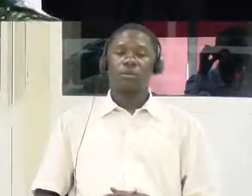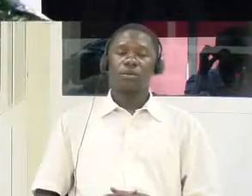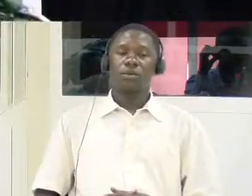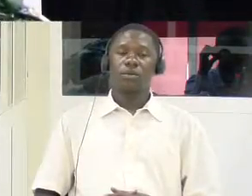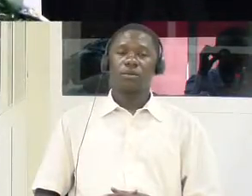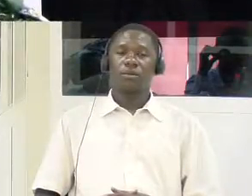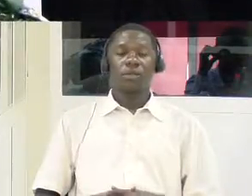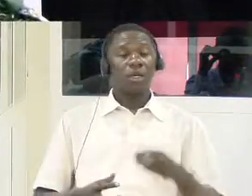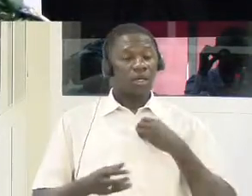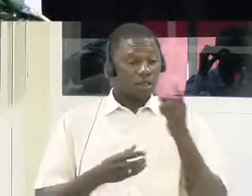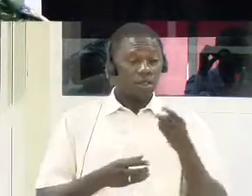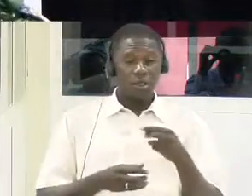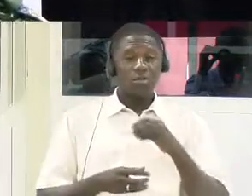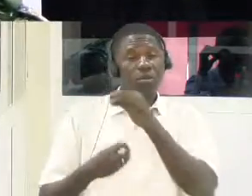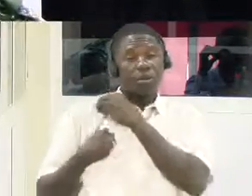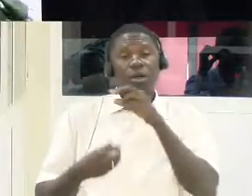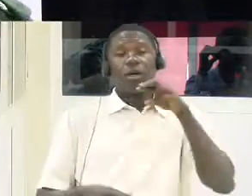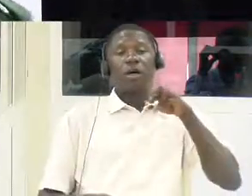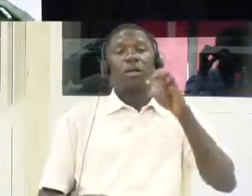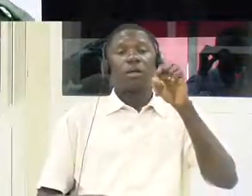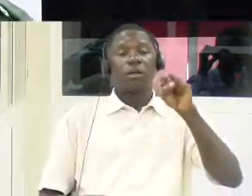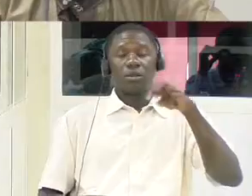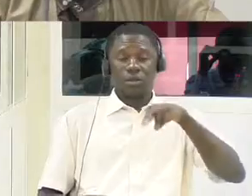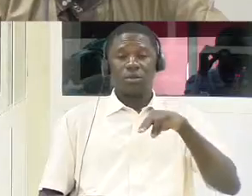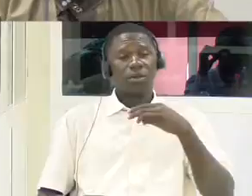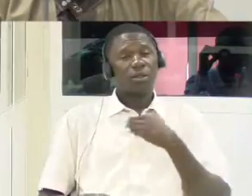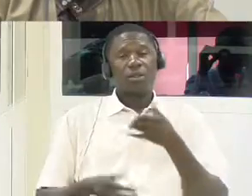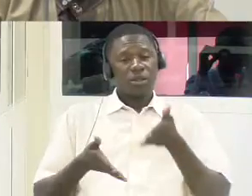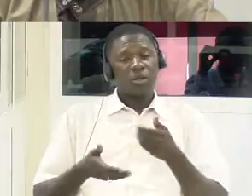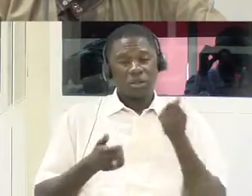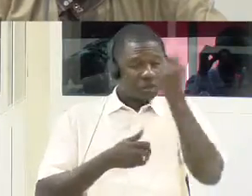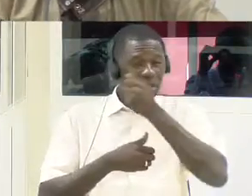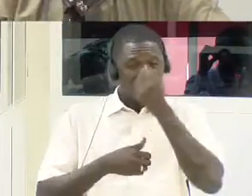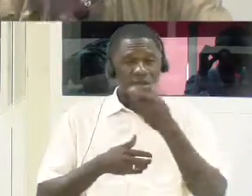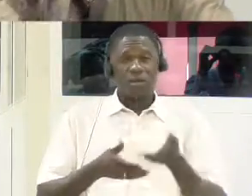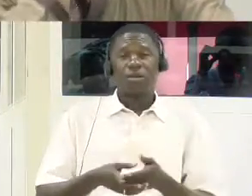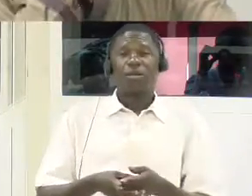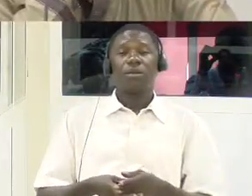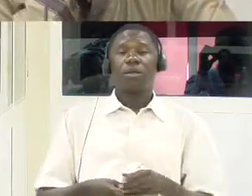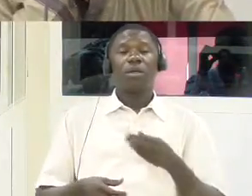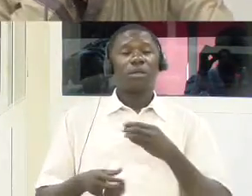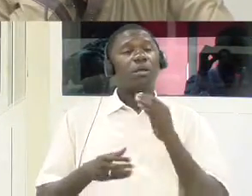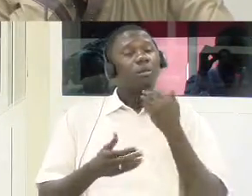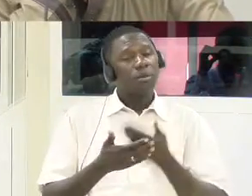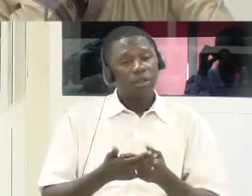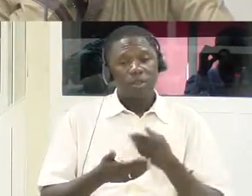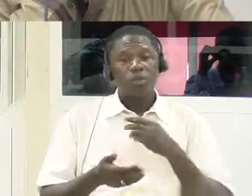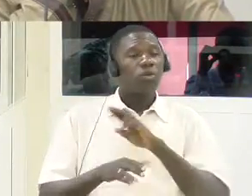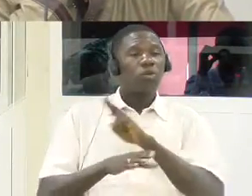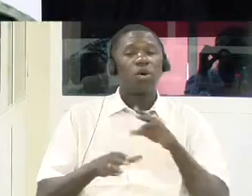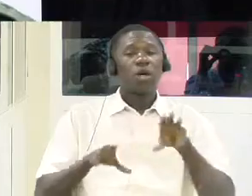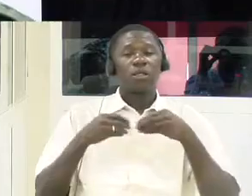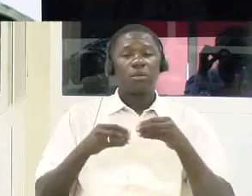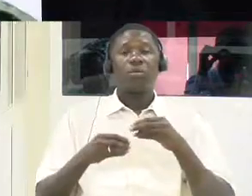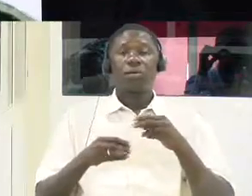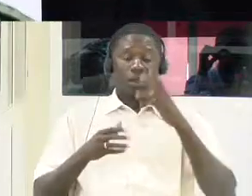it's already dark. It was almost around after Maghrib. I said, please don't allow the soldiers to scatter because it will take time to gather them